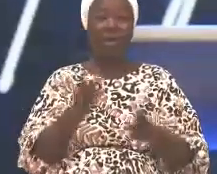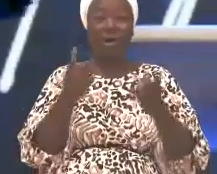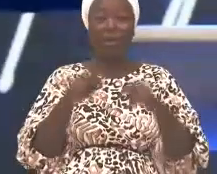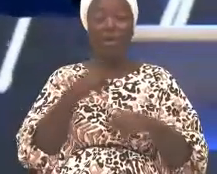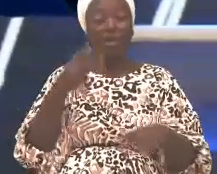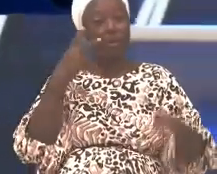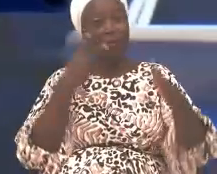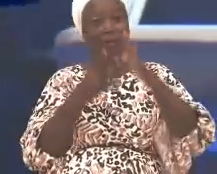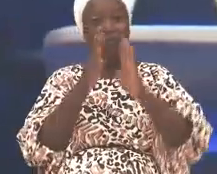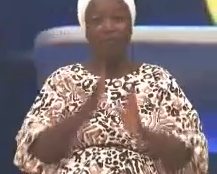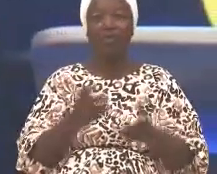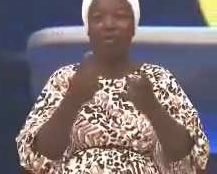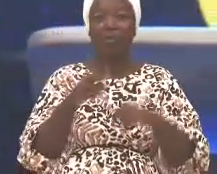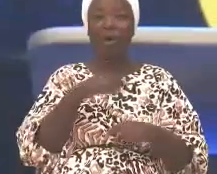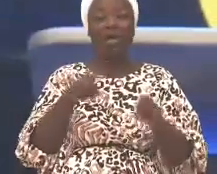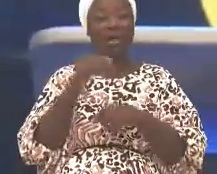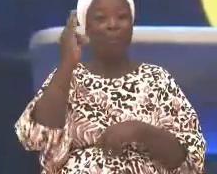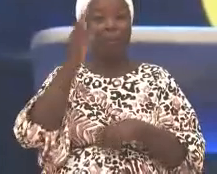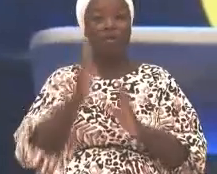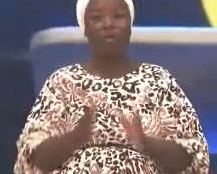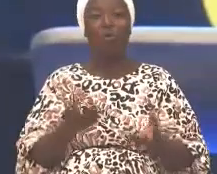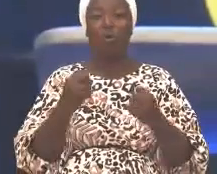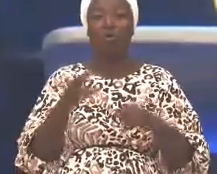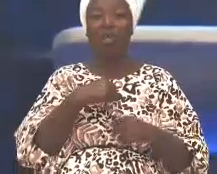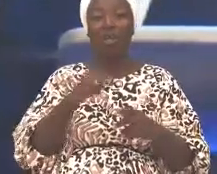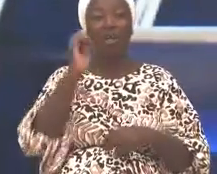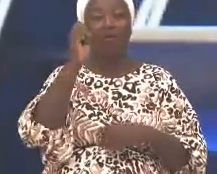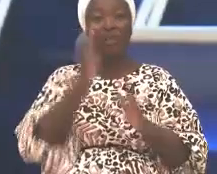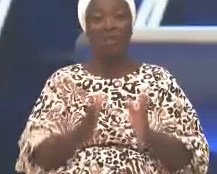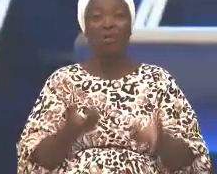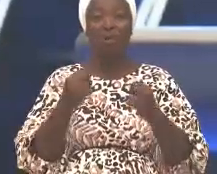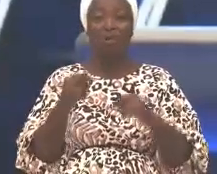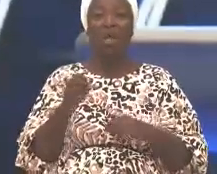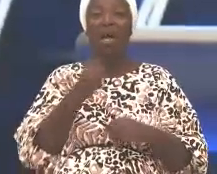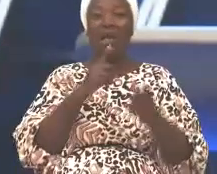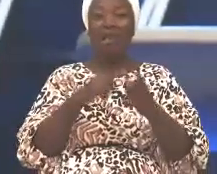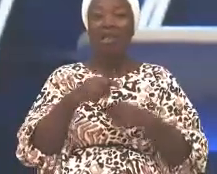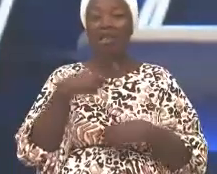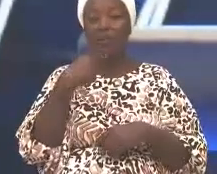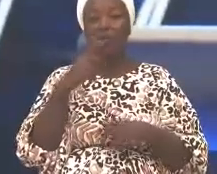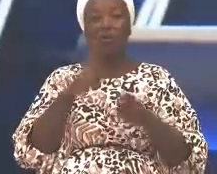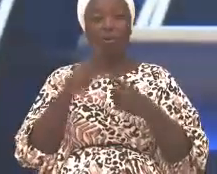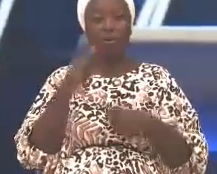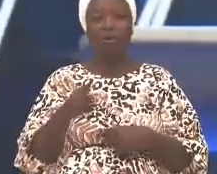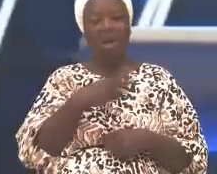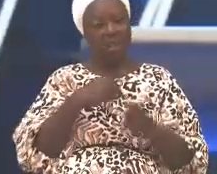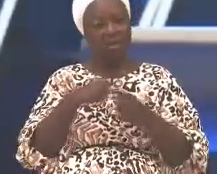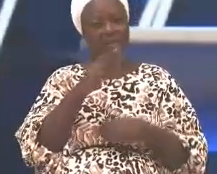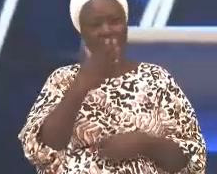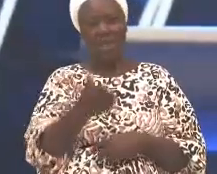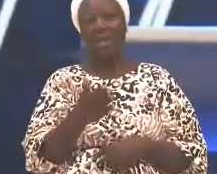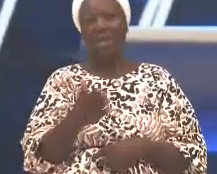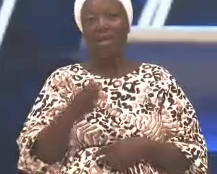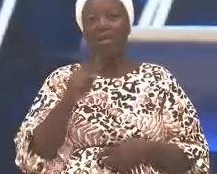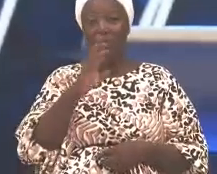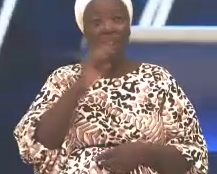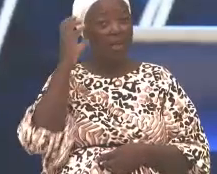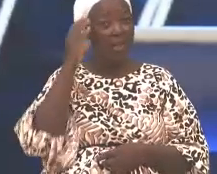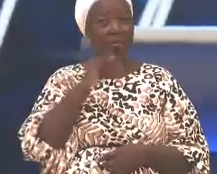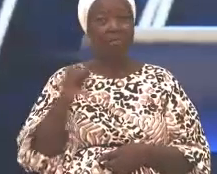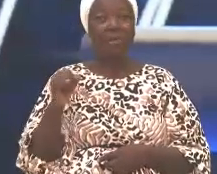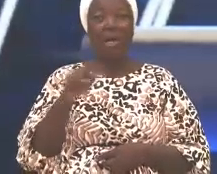comes, and the pastor comes, the evangelist comes, and he speaks to you, and you are there, and you are hearing,